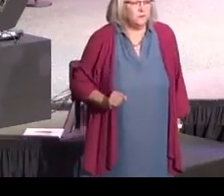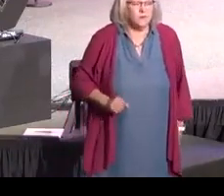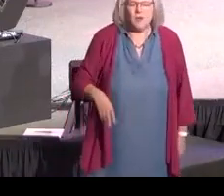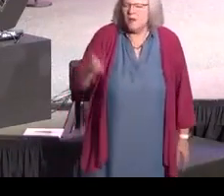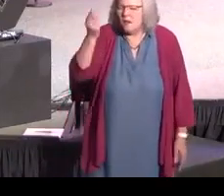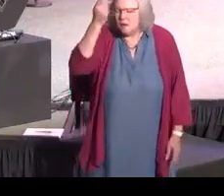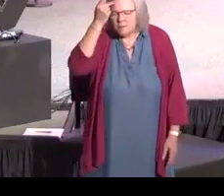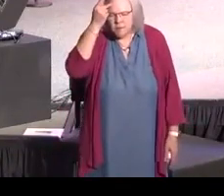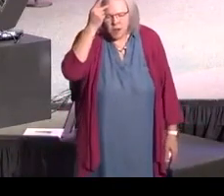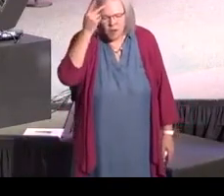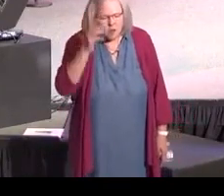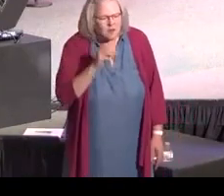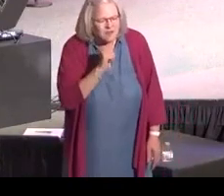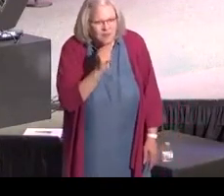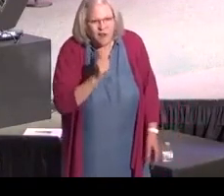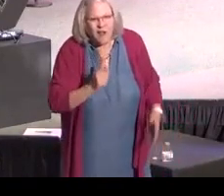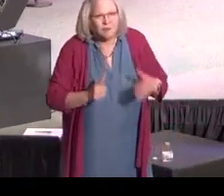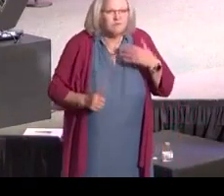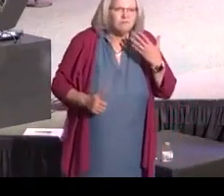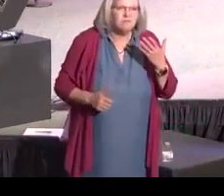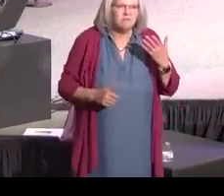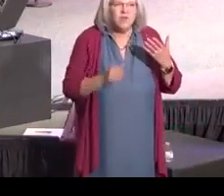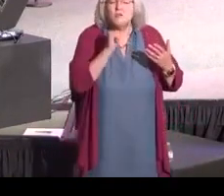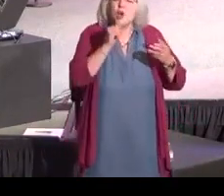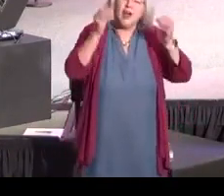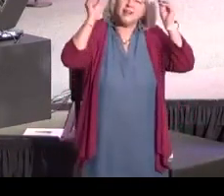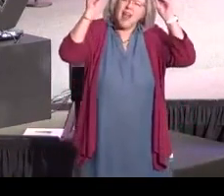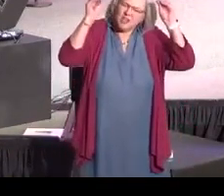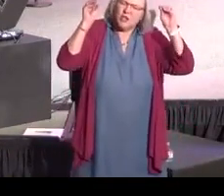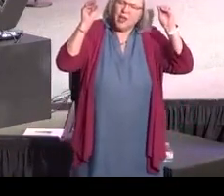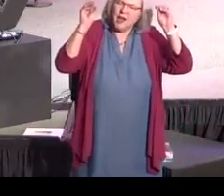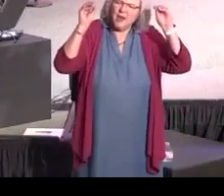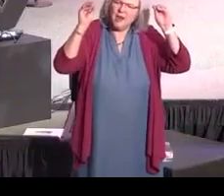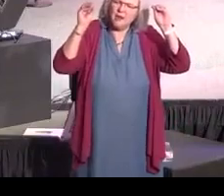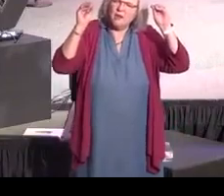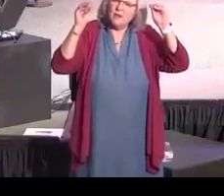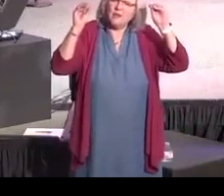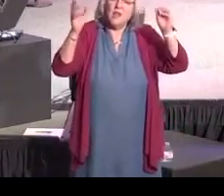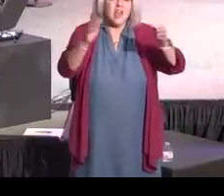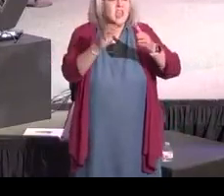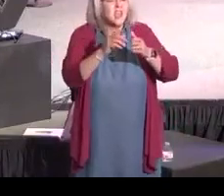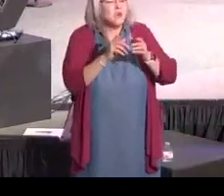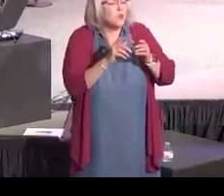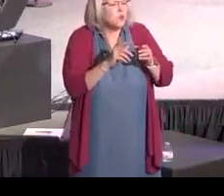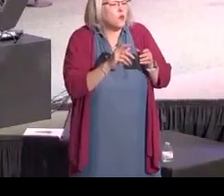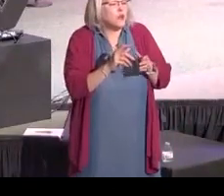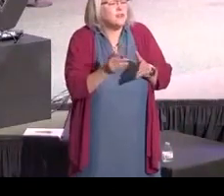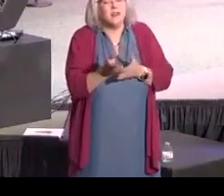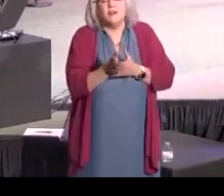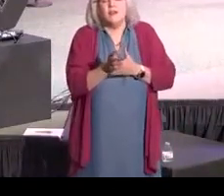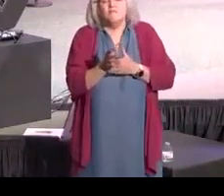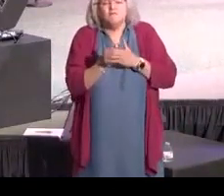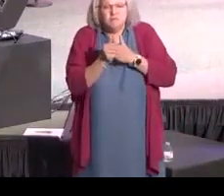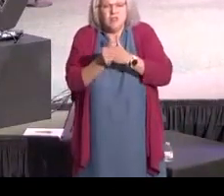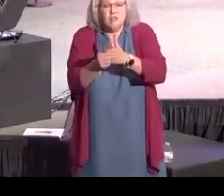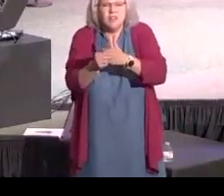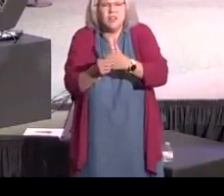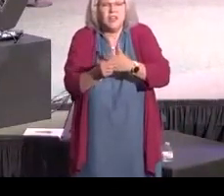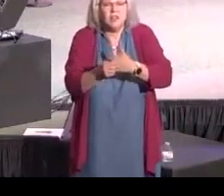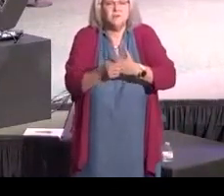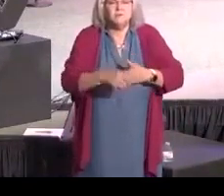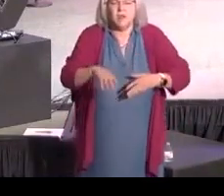Paul was not uneducated. He was trained by the greatest teacher of the first century,